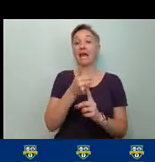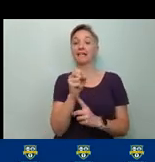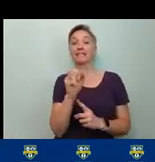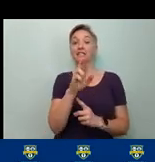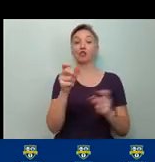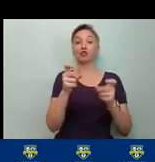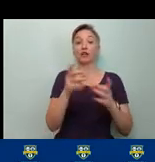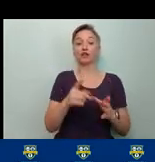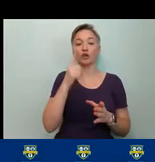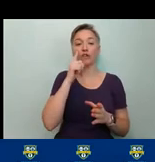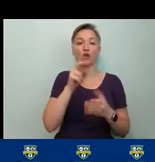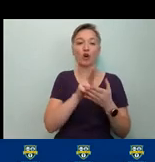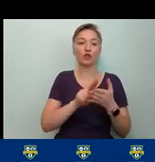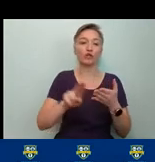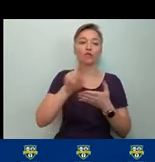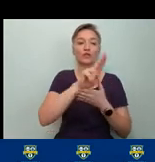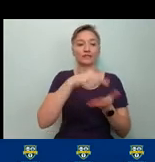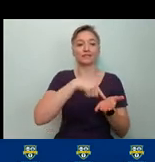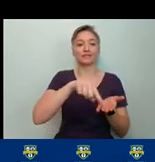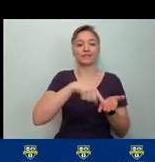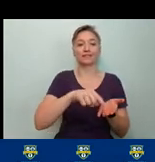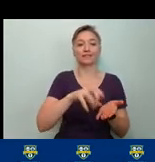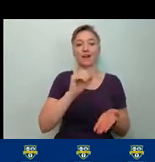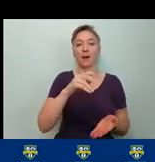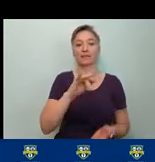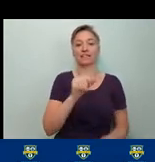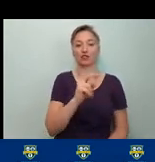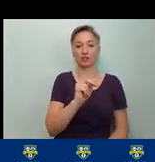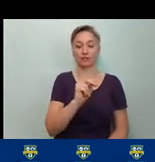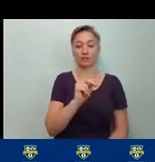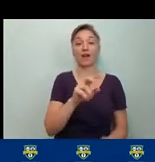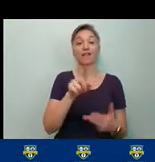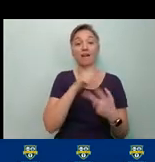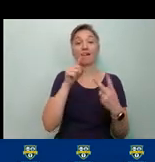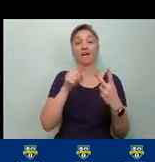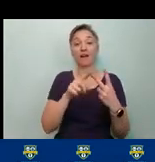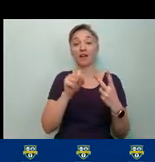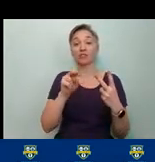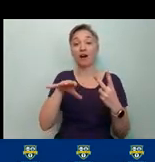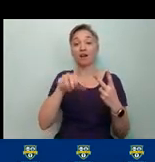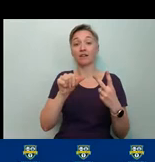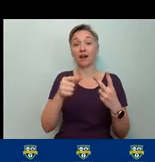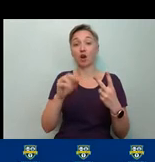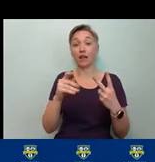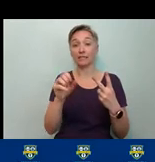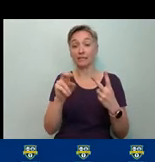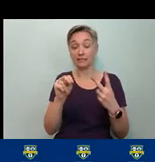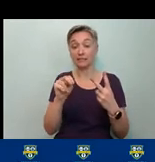for University Compensation. Following Dan, Sonia Garlington, our Director of University Compensation,